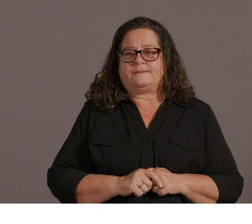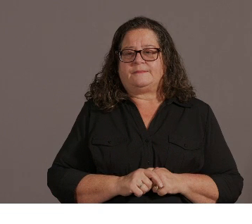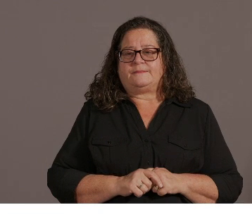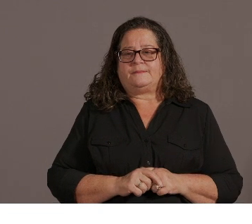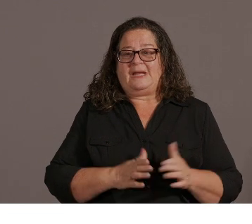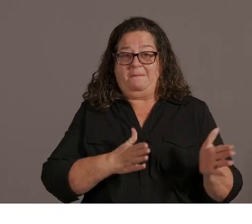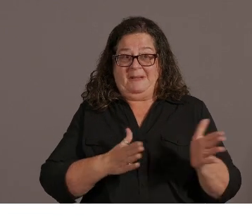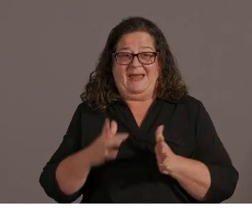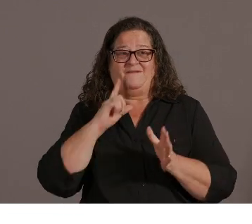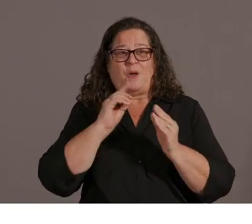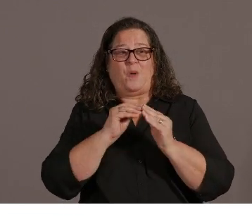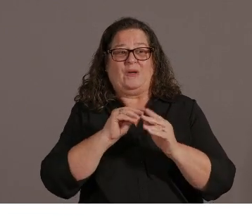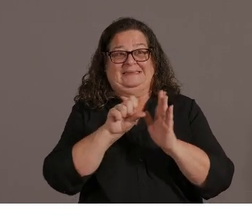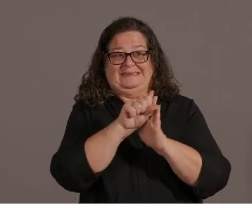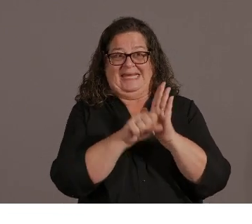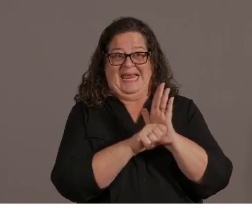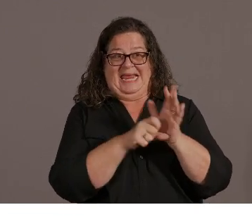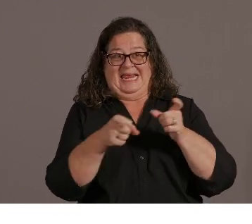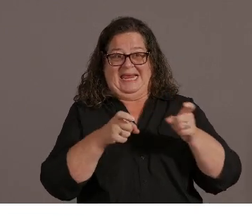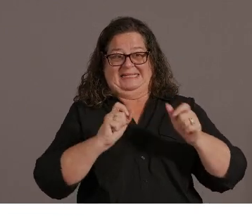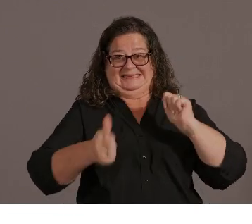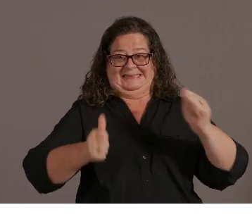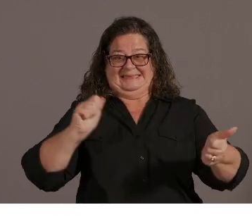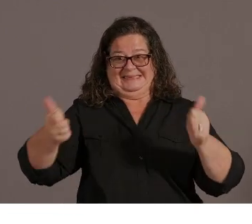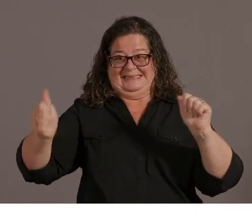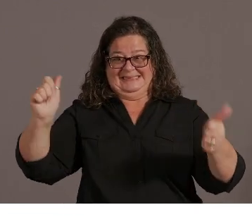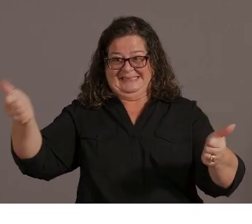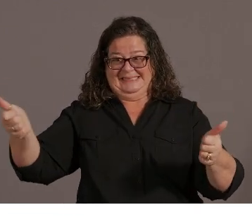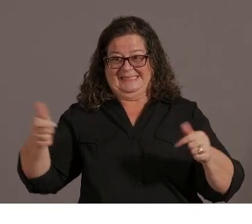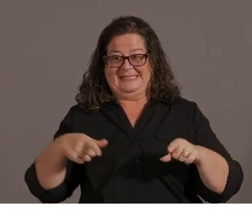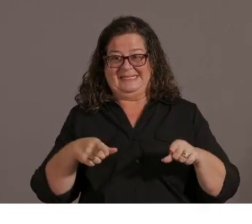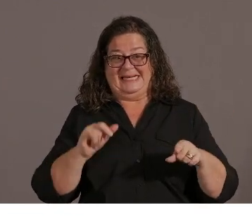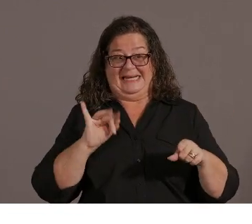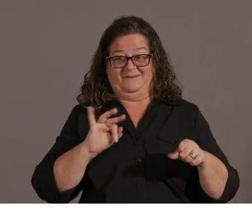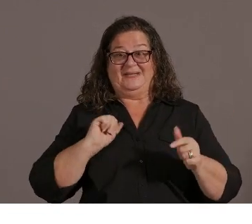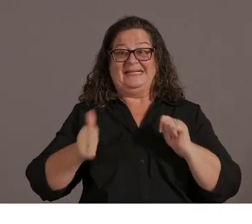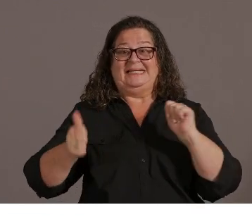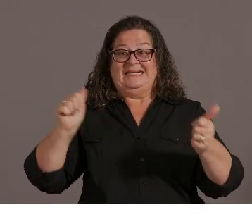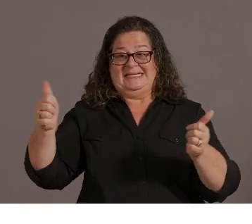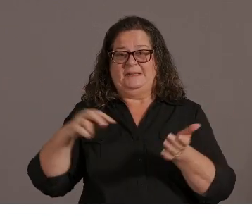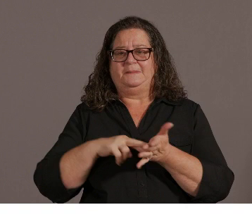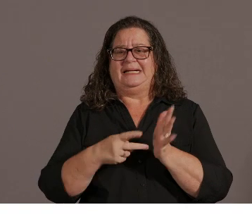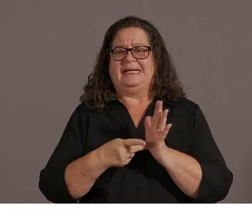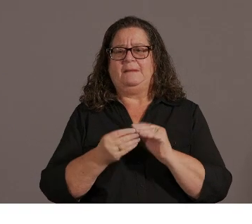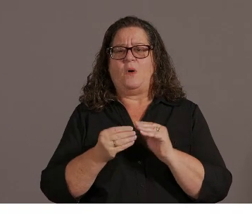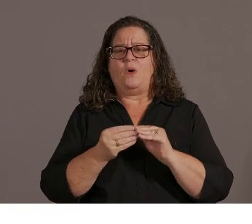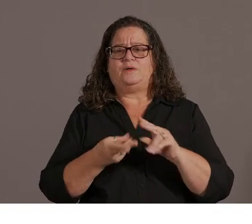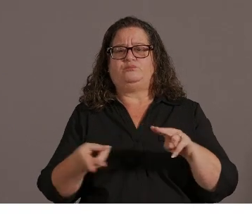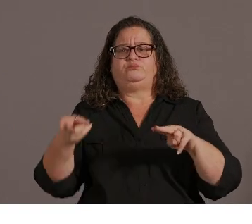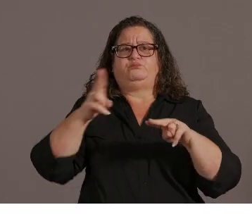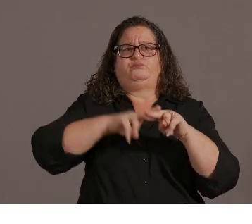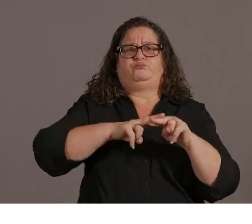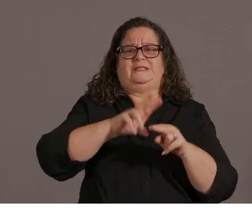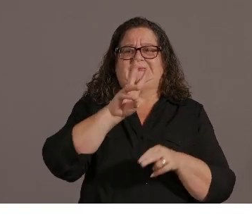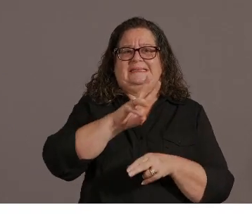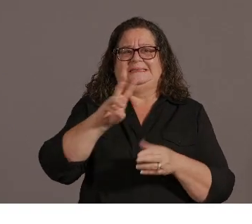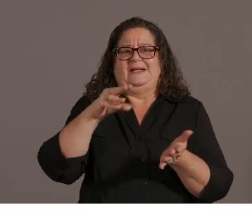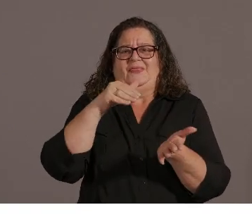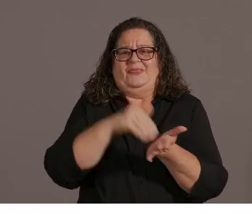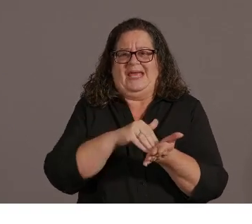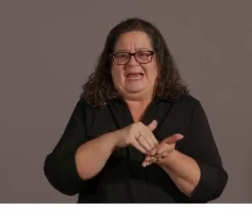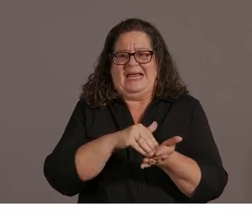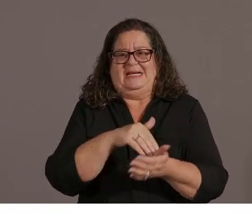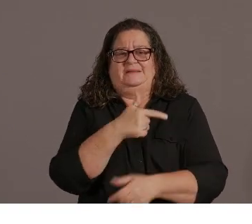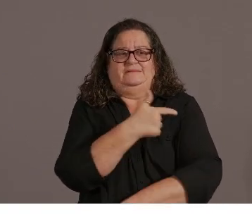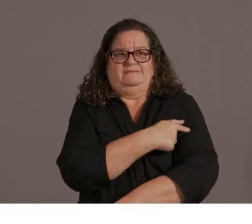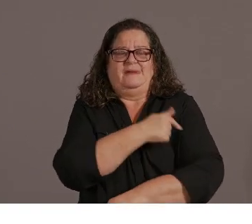capacity goes to 66,000 doses per day. We also felt that with our healthcare providers